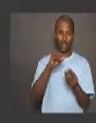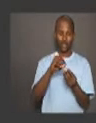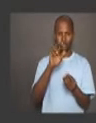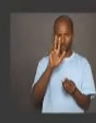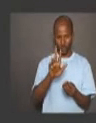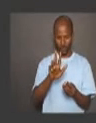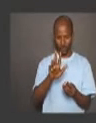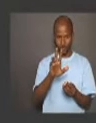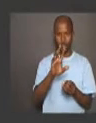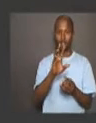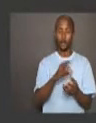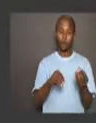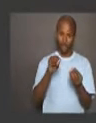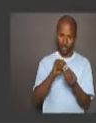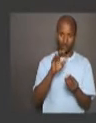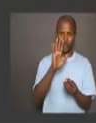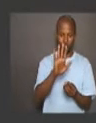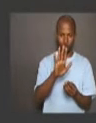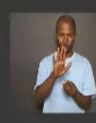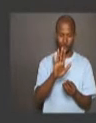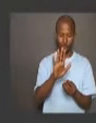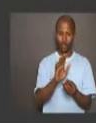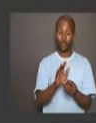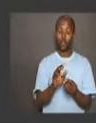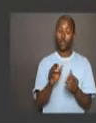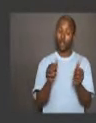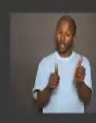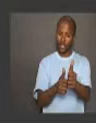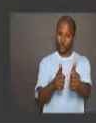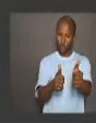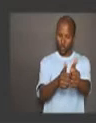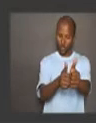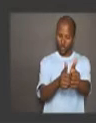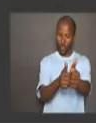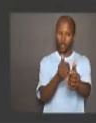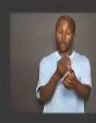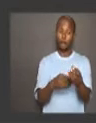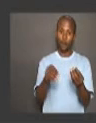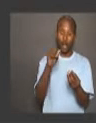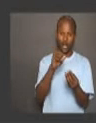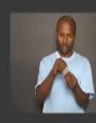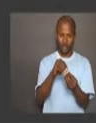plus 3 plus 5 and so on